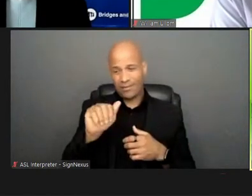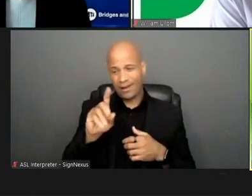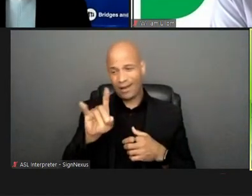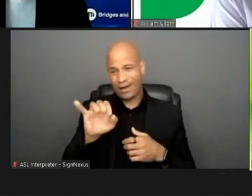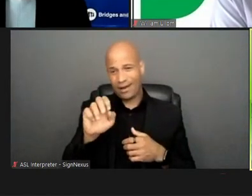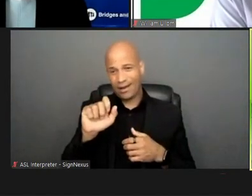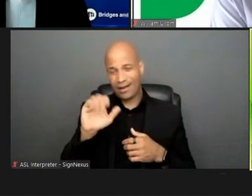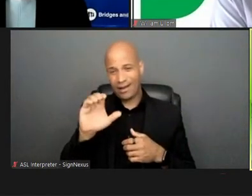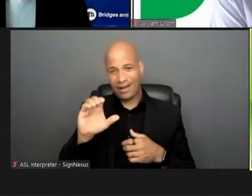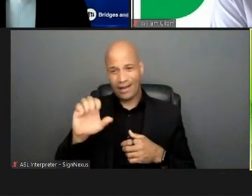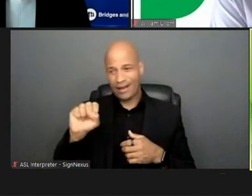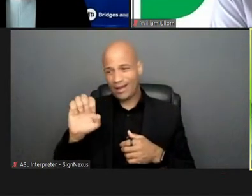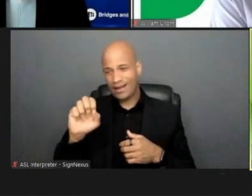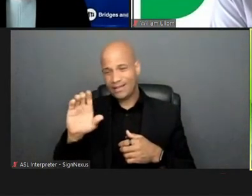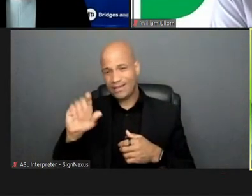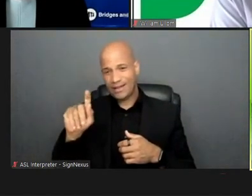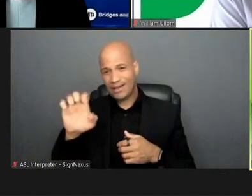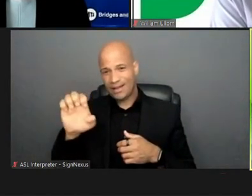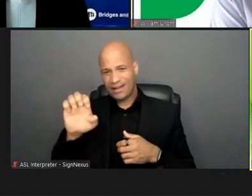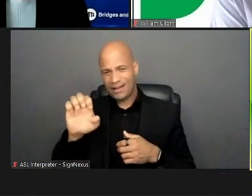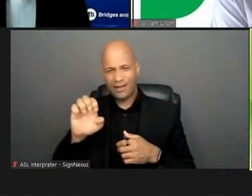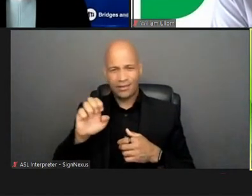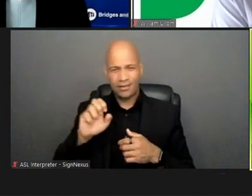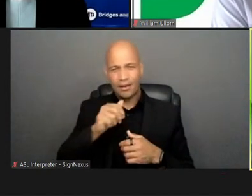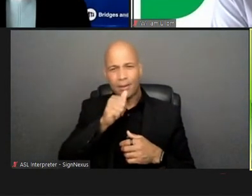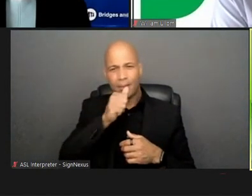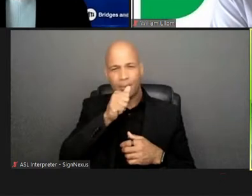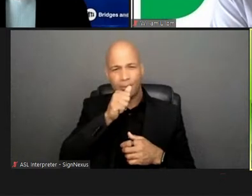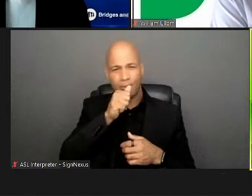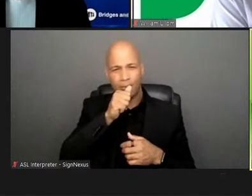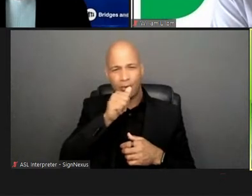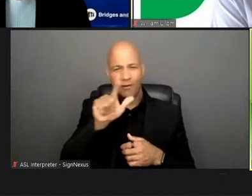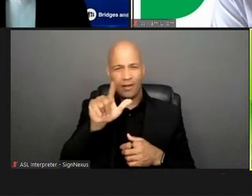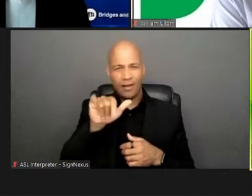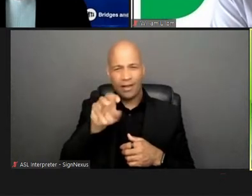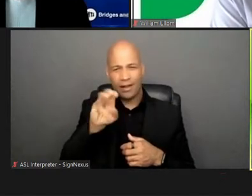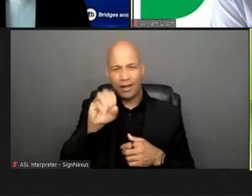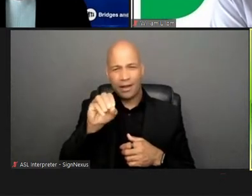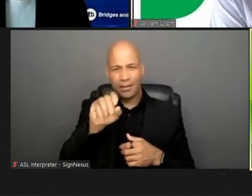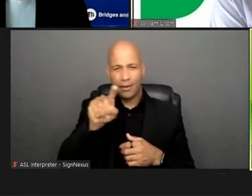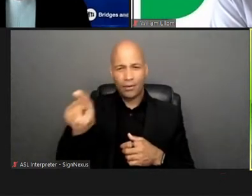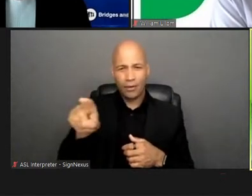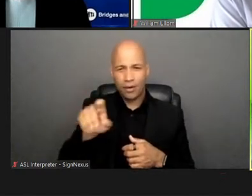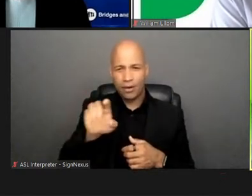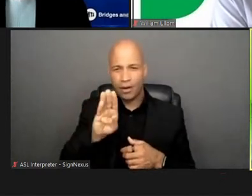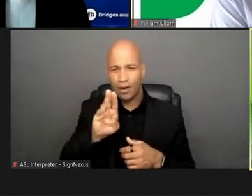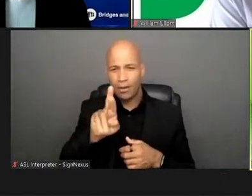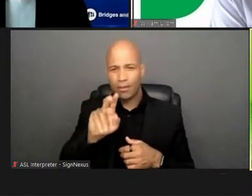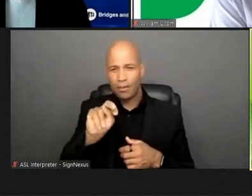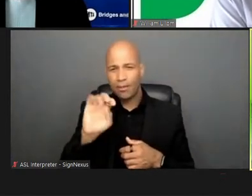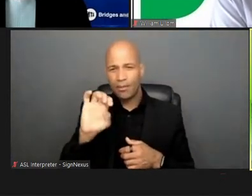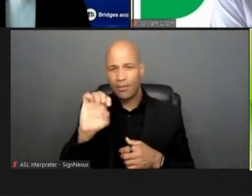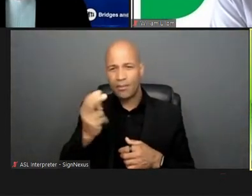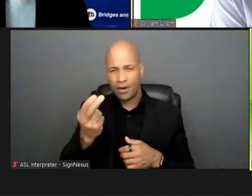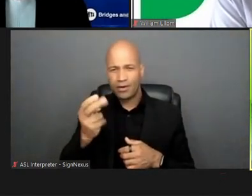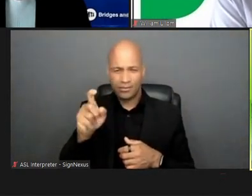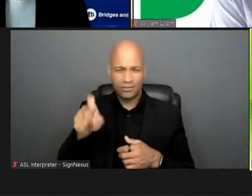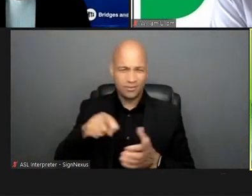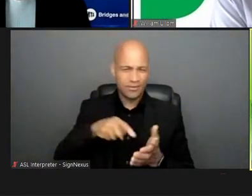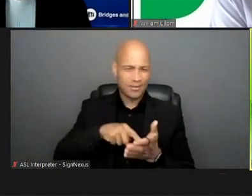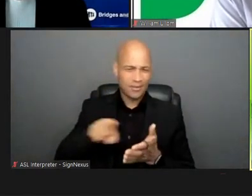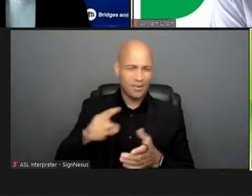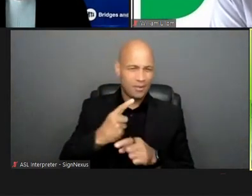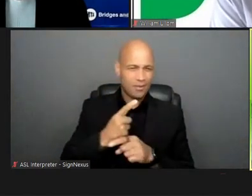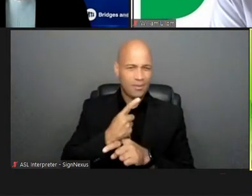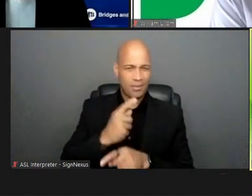Navigator basically a private limousine if they want to take that across town to go to brunch or something else then they should have to pay an appropriate